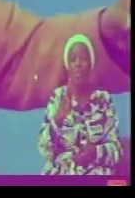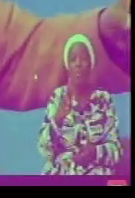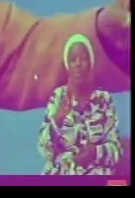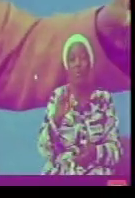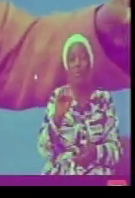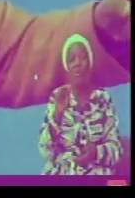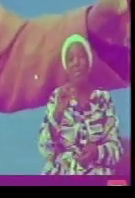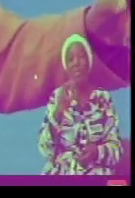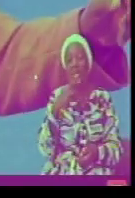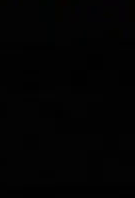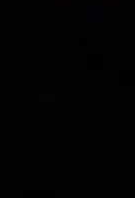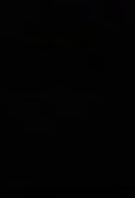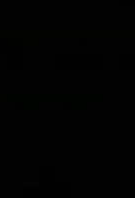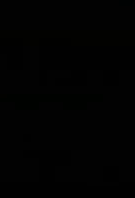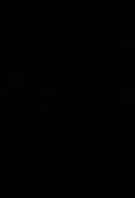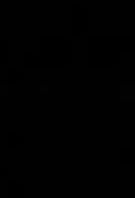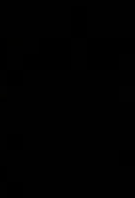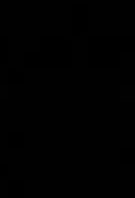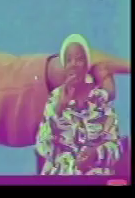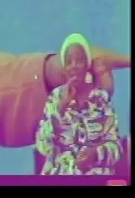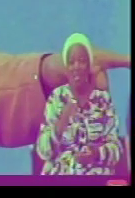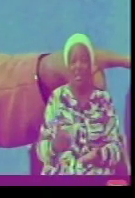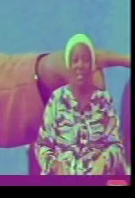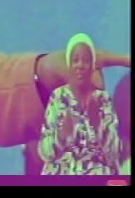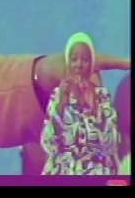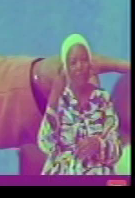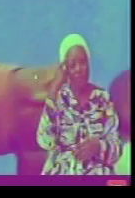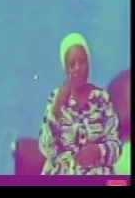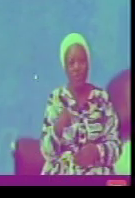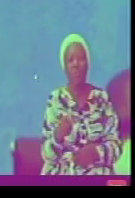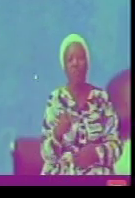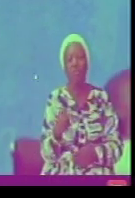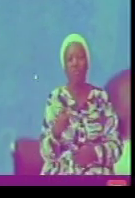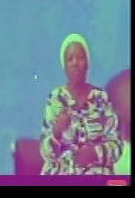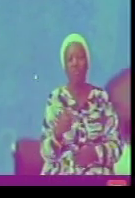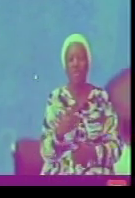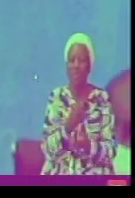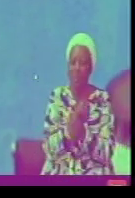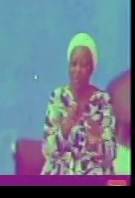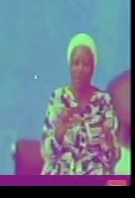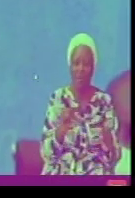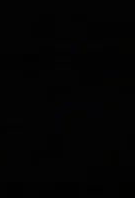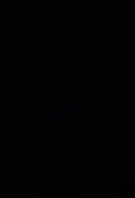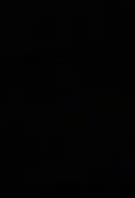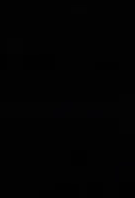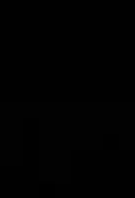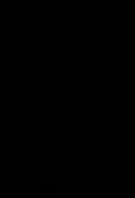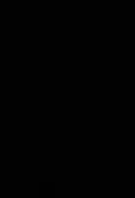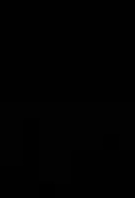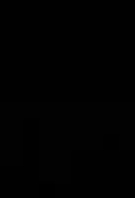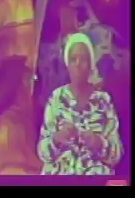that brazen serpent prefigured, has been lifted up on your behalf.